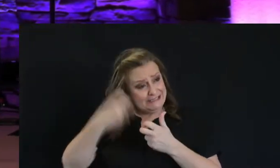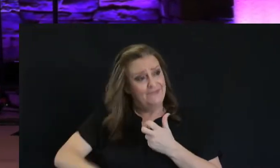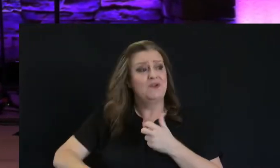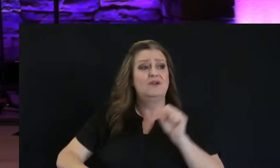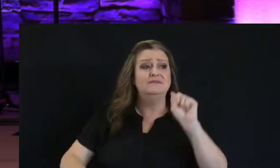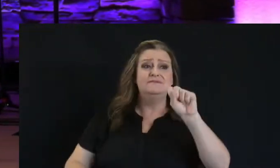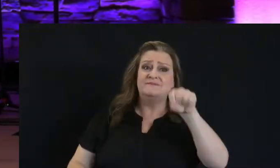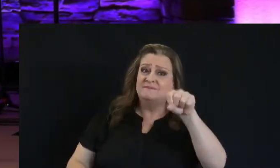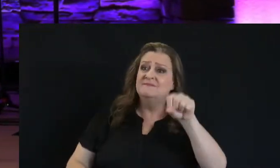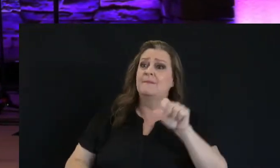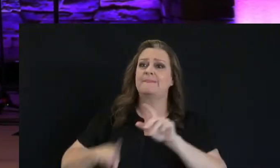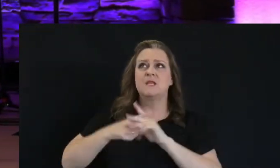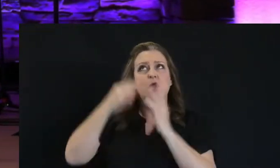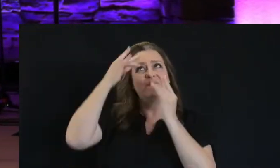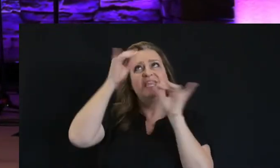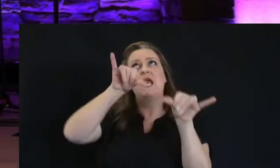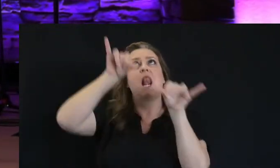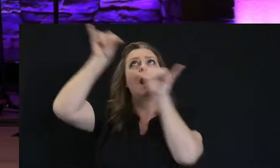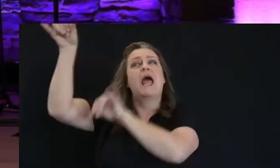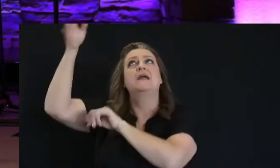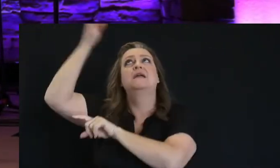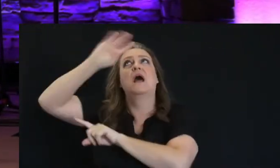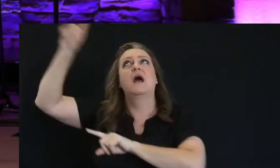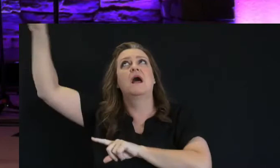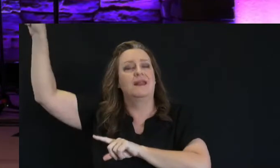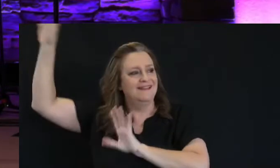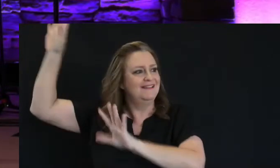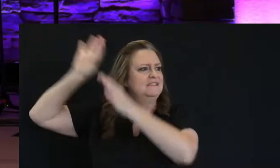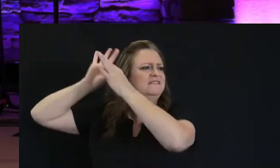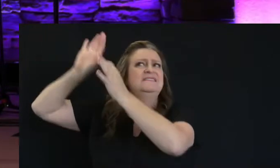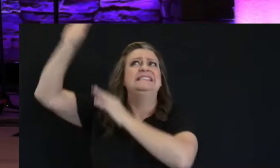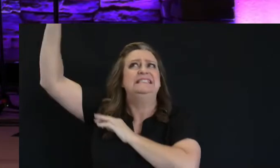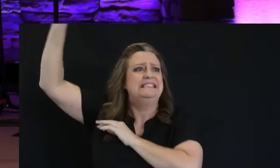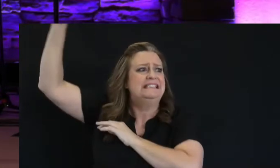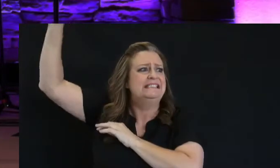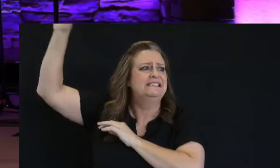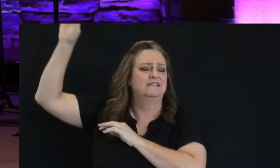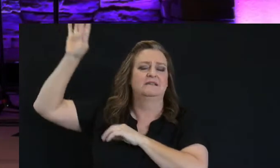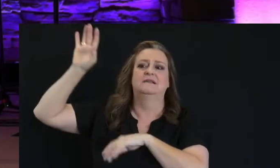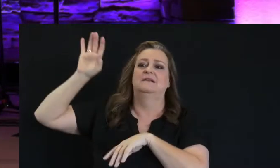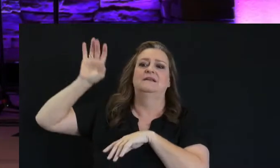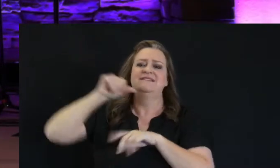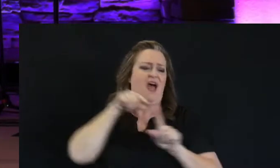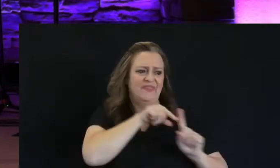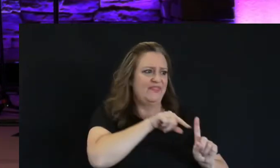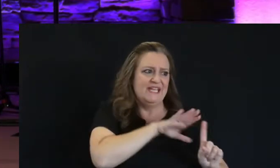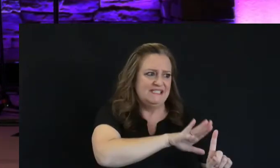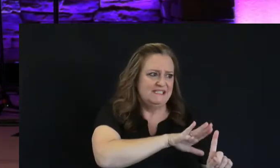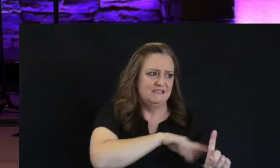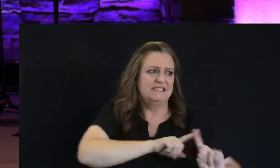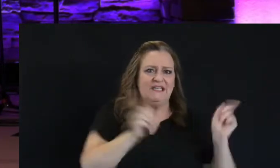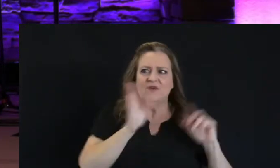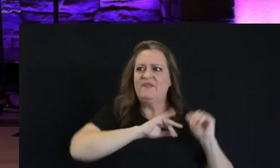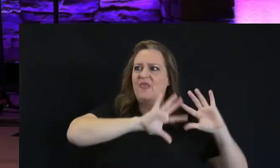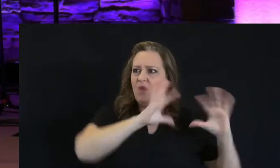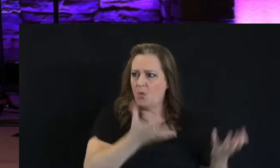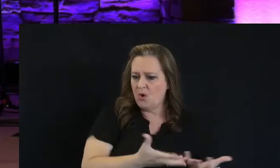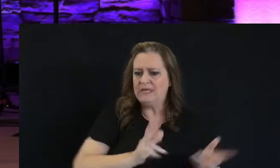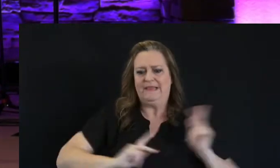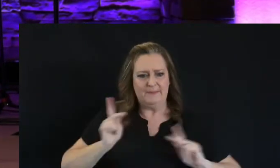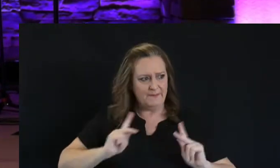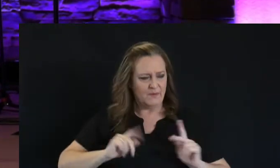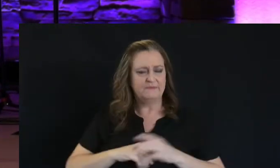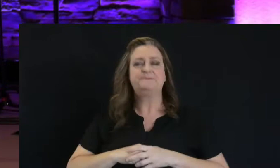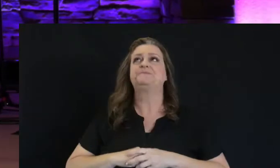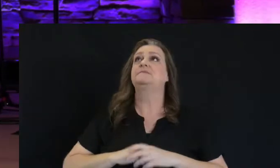difficult as it is, to start thinking like God, to start thinking backwards, to start thinking thoughts that are different from the world around me and the people around me.